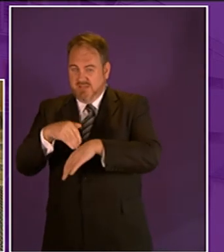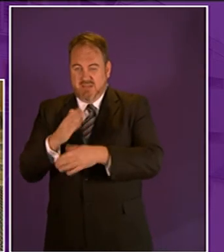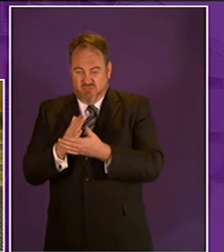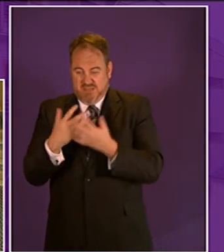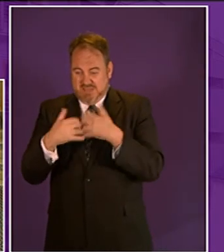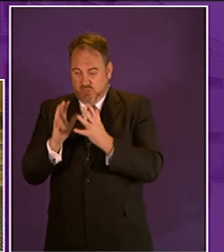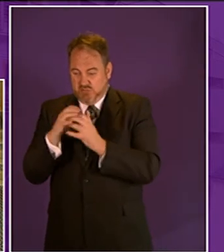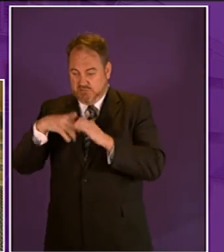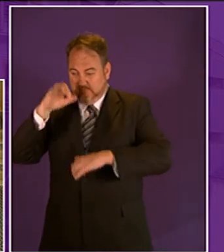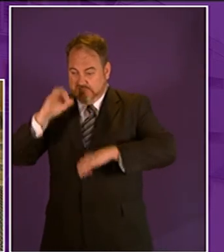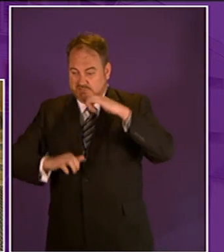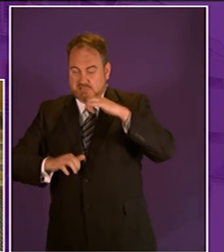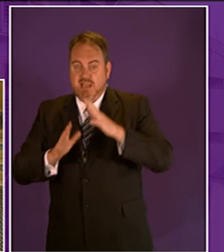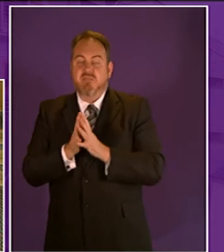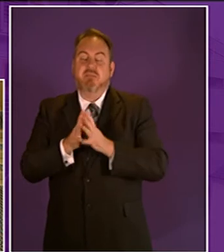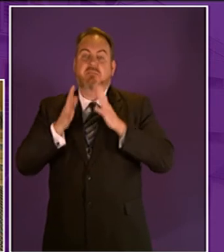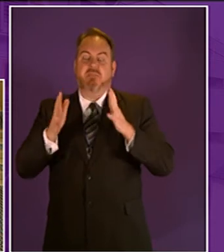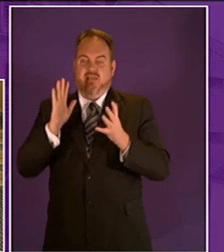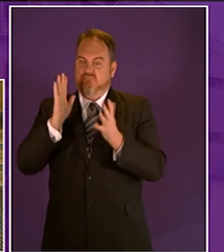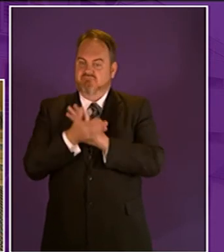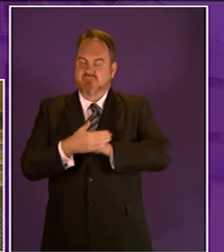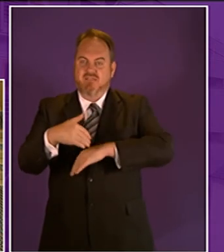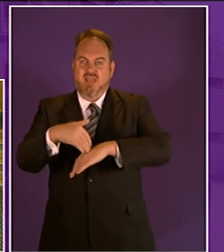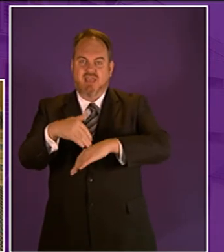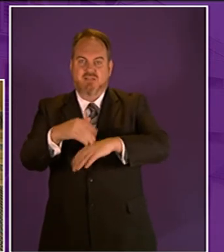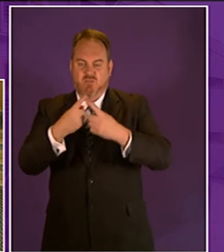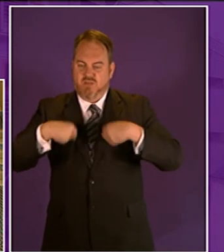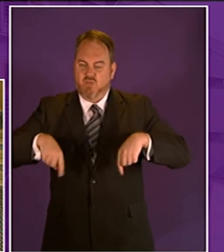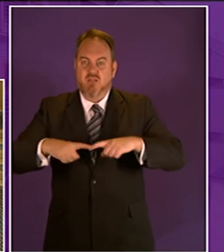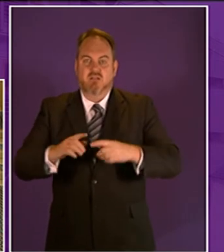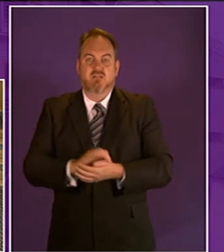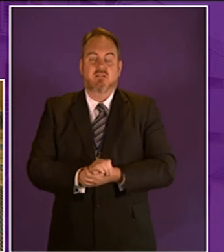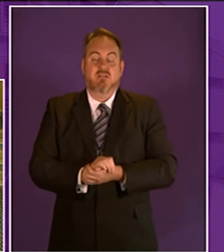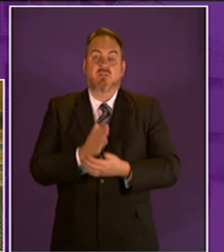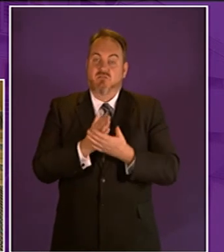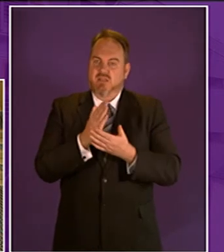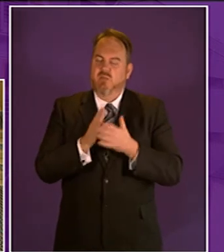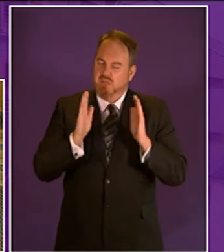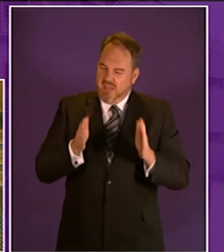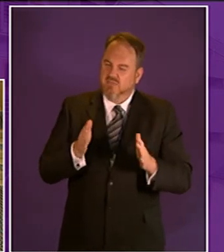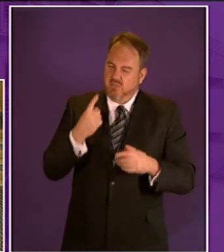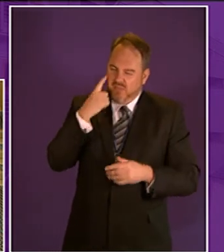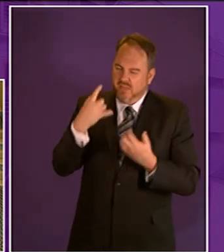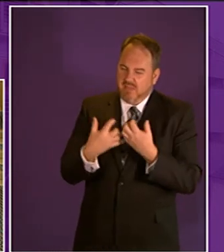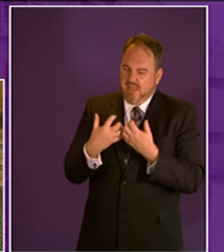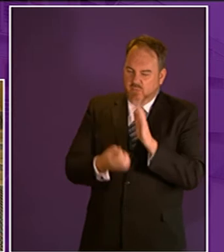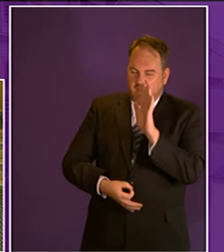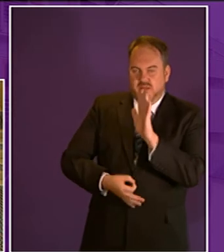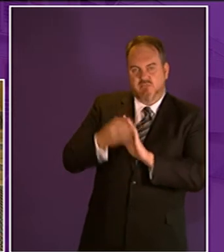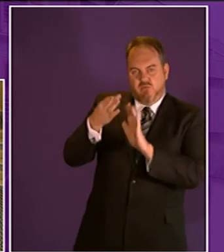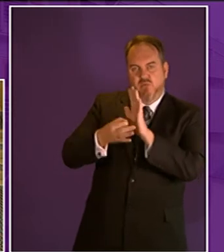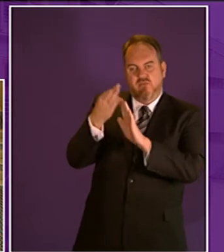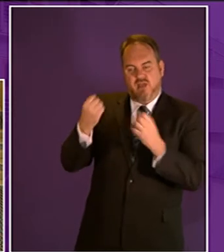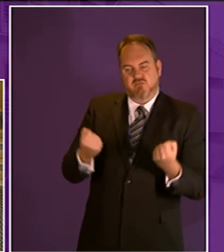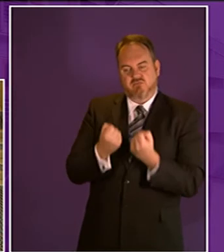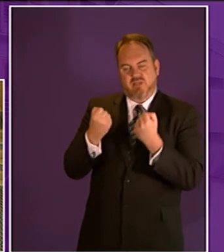impacted here, it is a wide, wide range of organisations. But, so we need to look at what more we can do around resilience